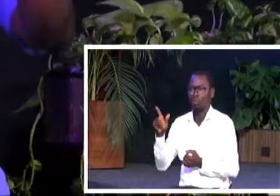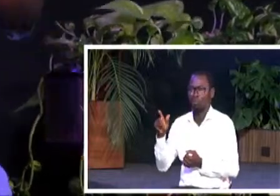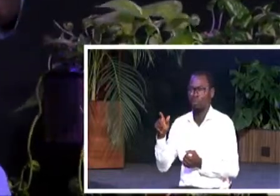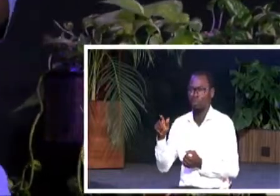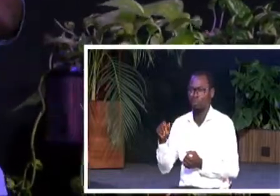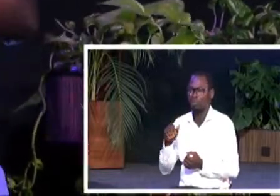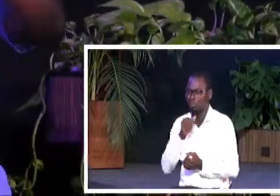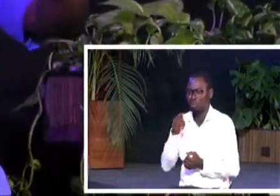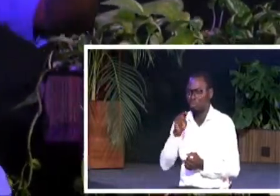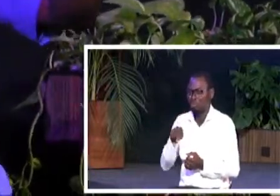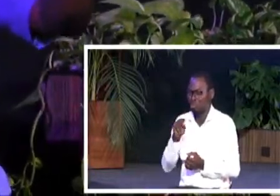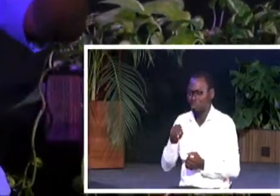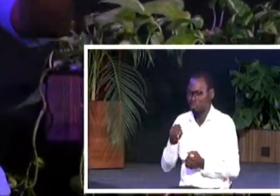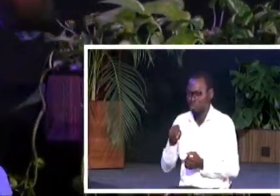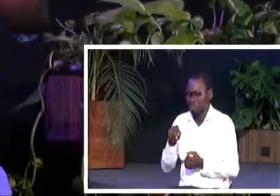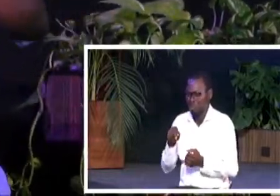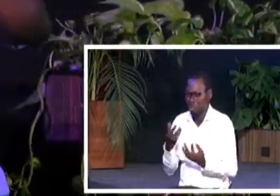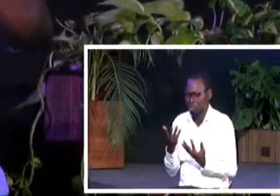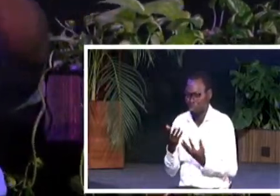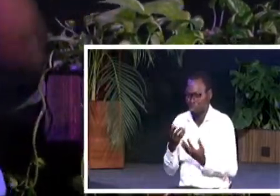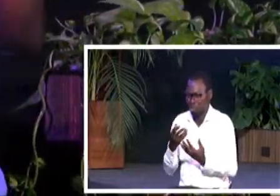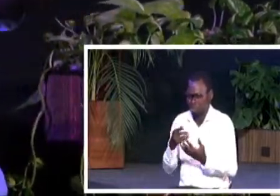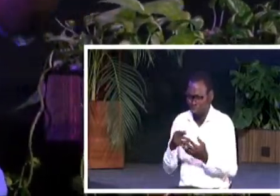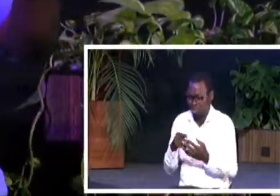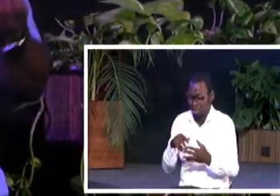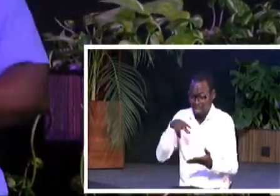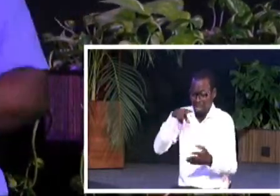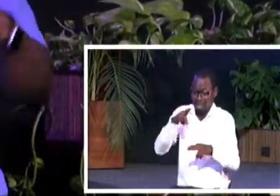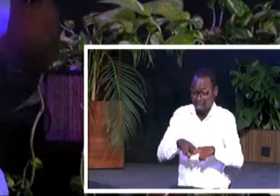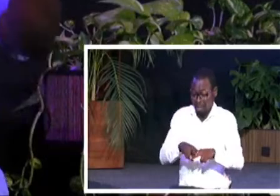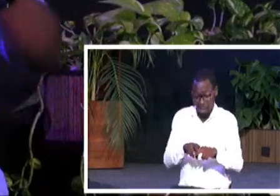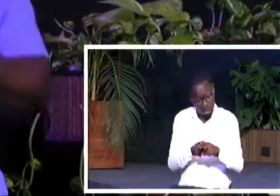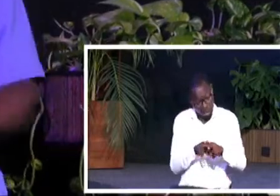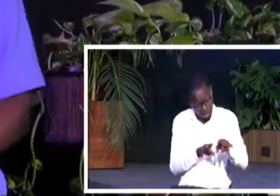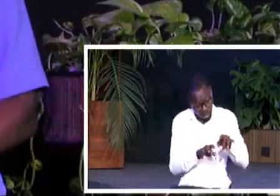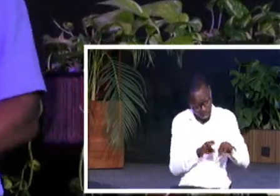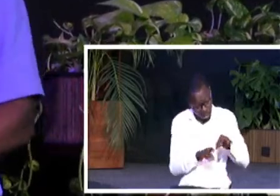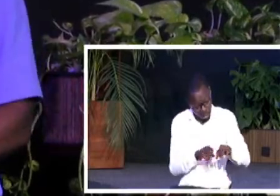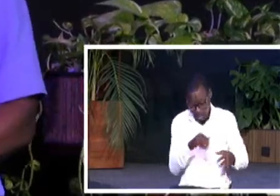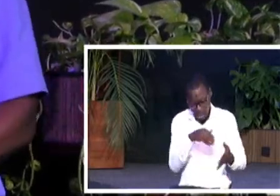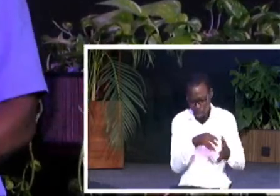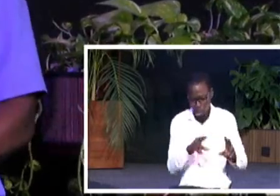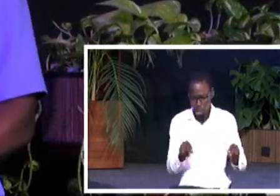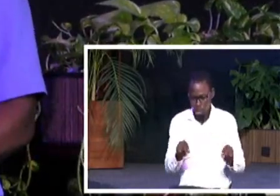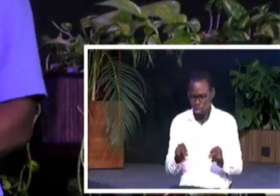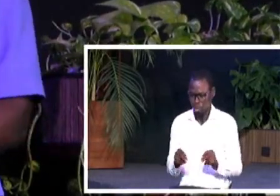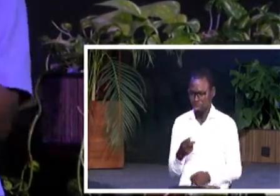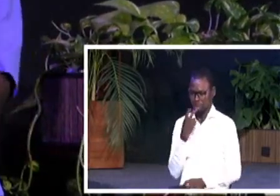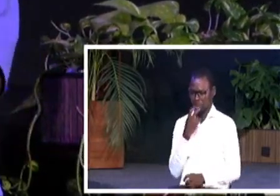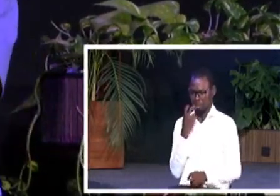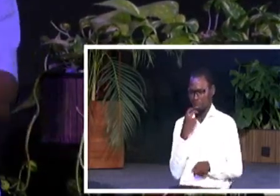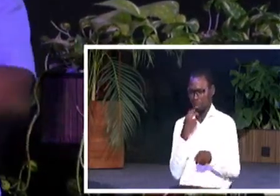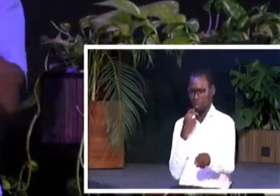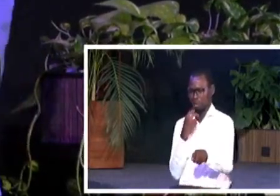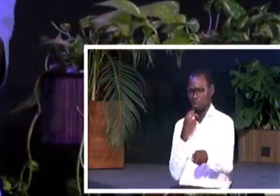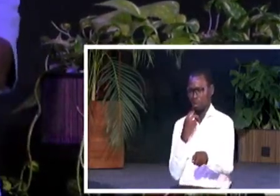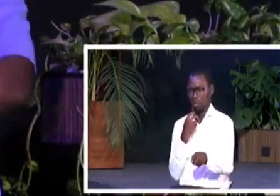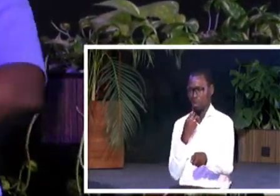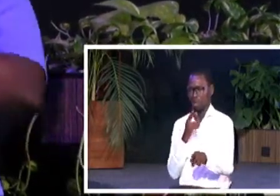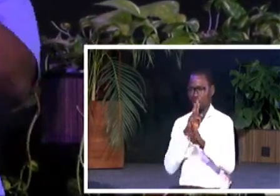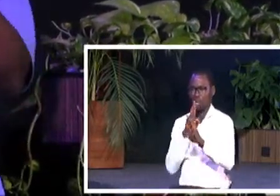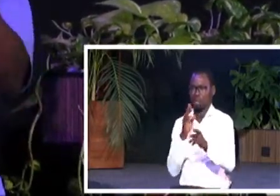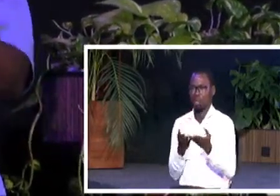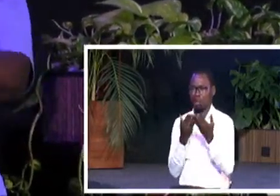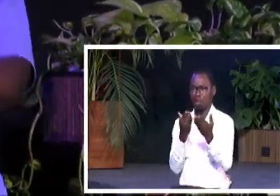to query the platform physically again. You just talk to the platform and it will respond. So all those things